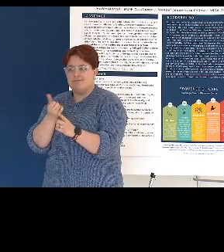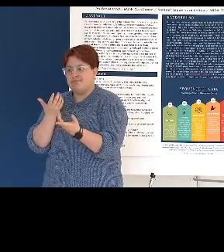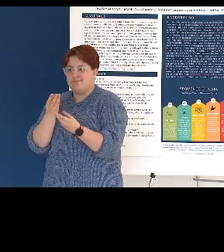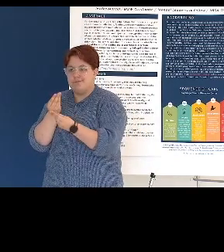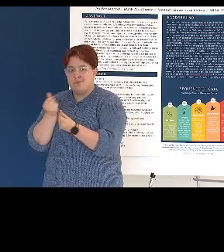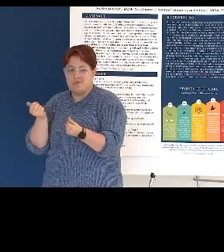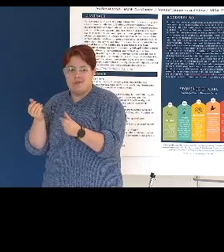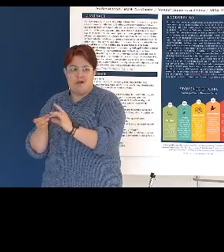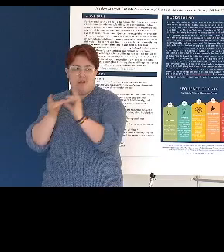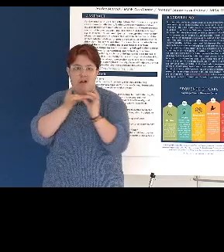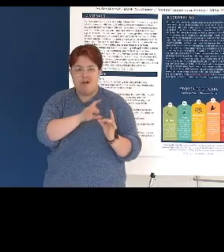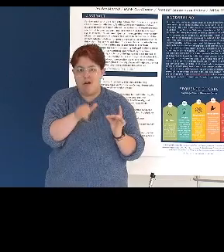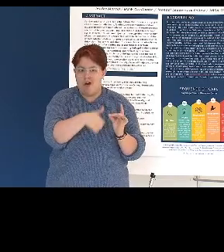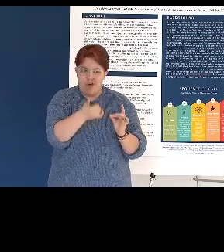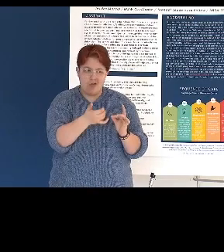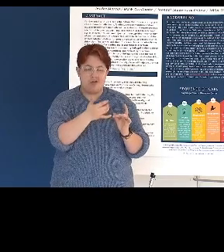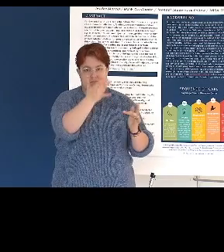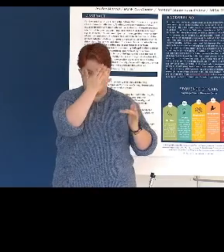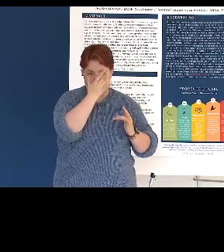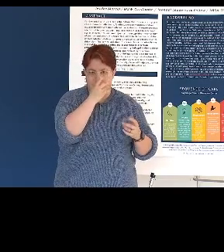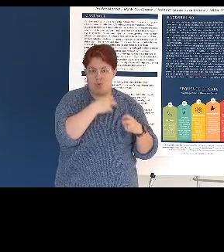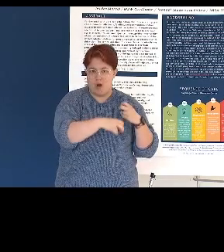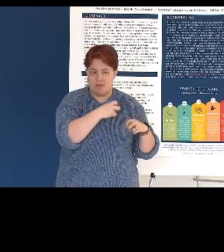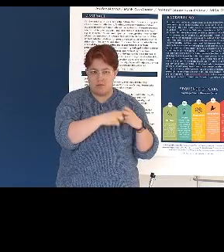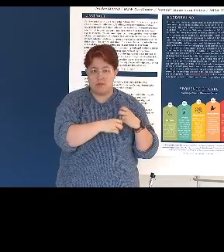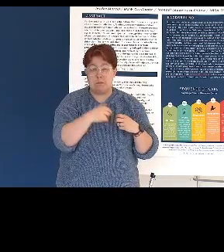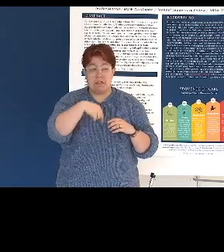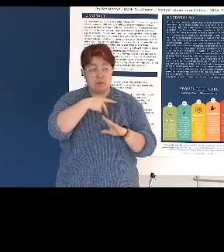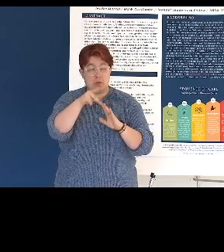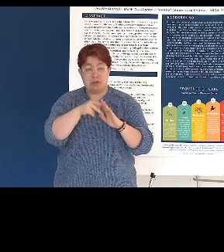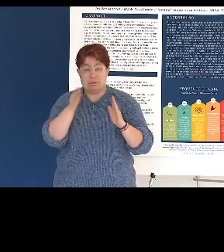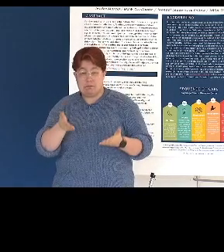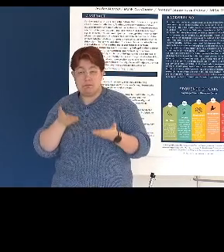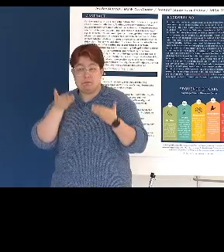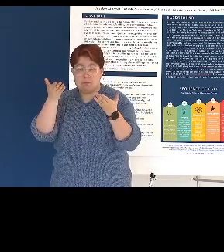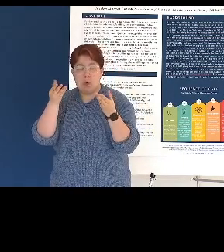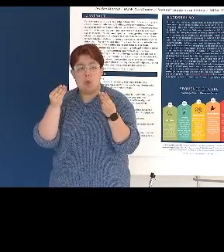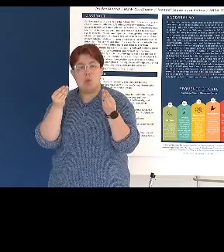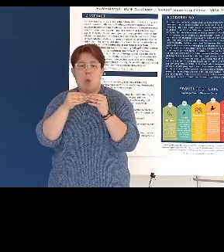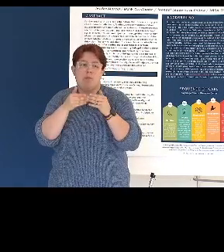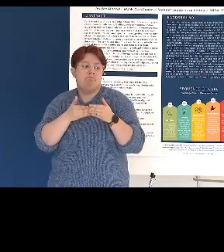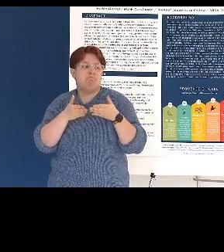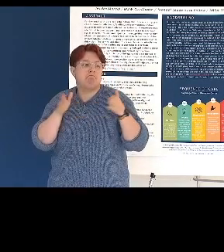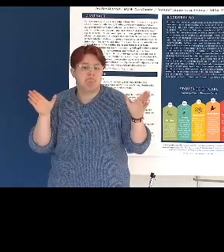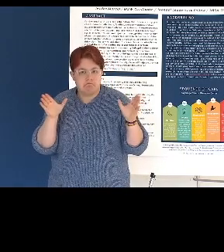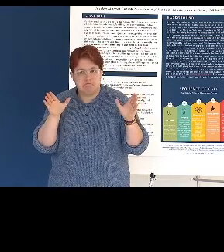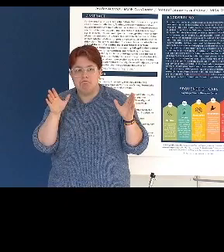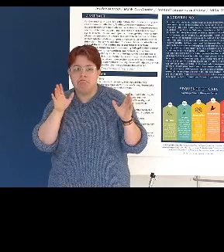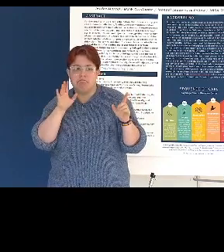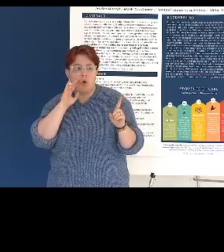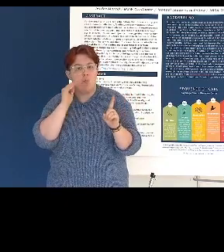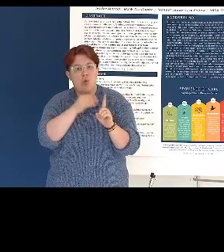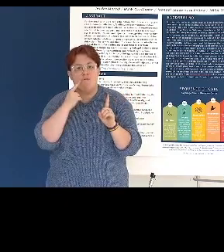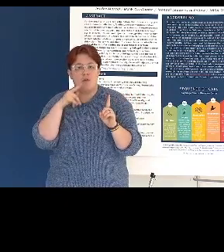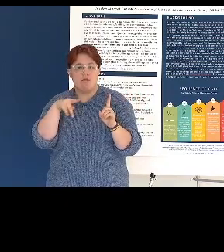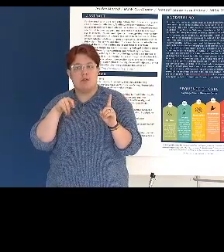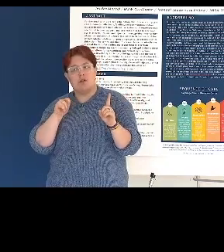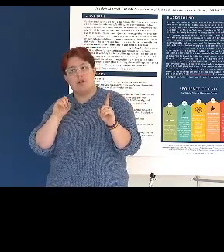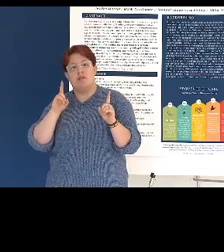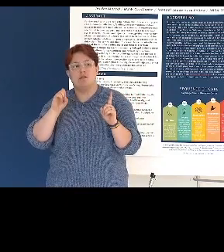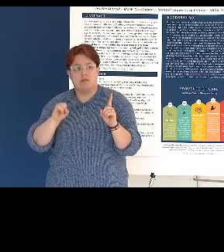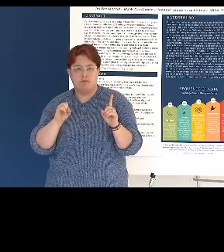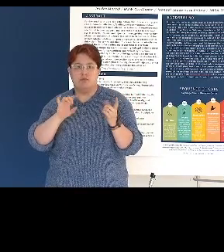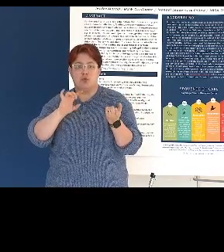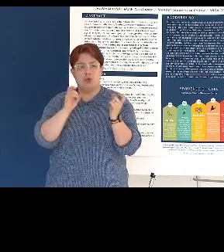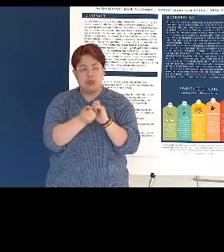conditions. This project proposes a more holistic and potentially effective approach to the treatment of PTSD by augmenting physical activity